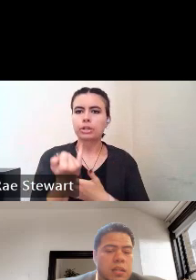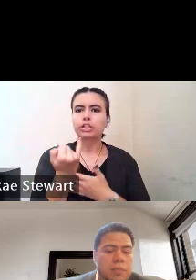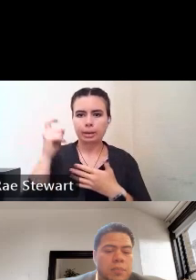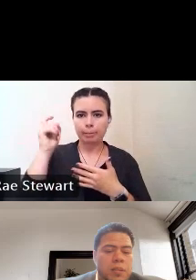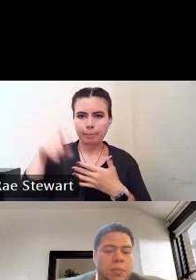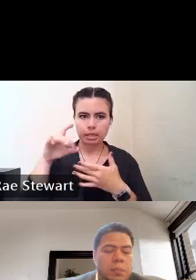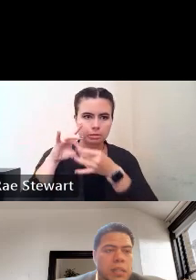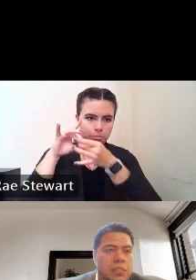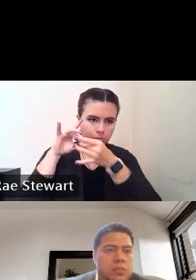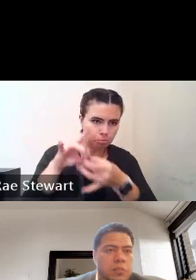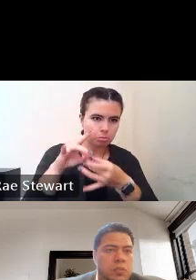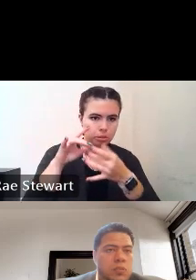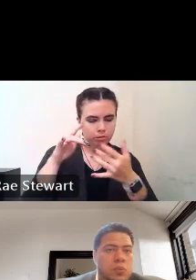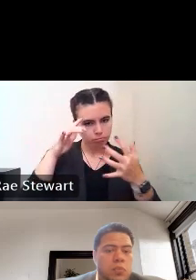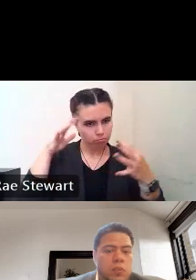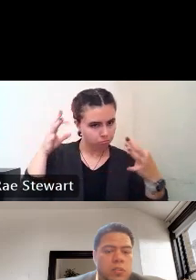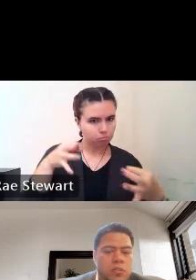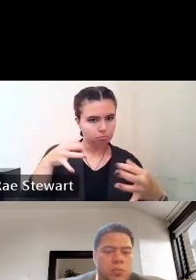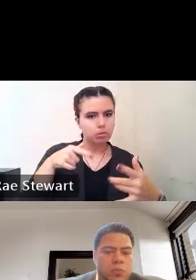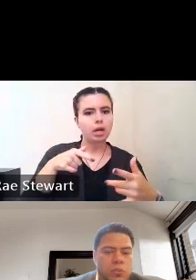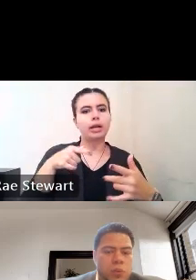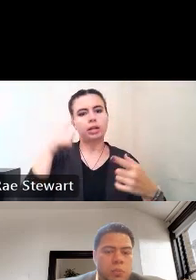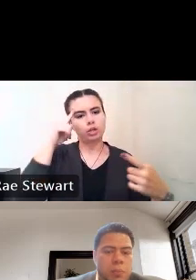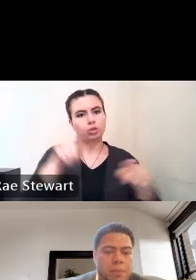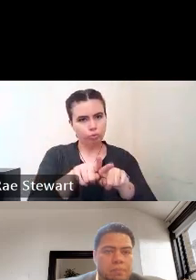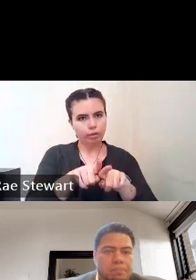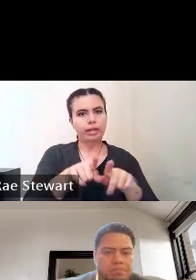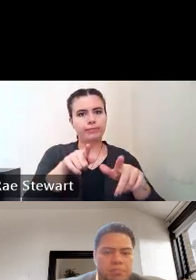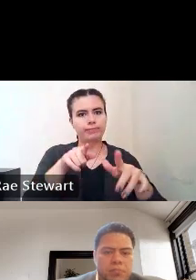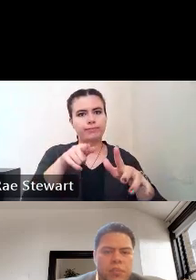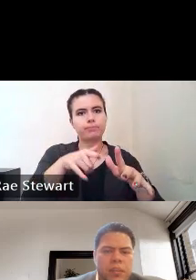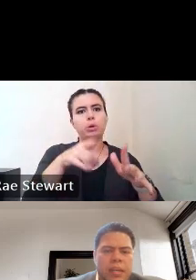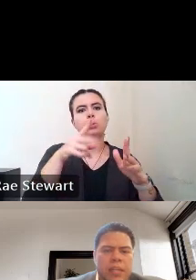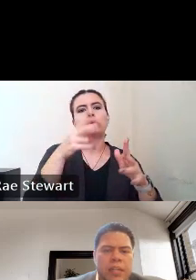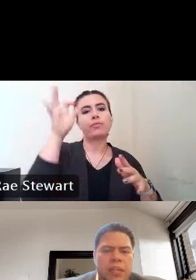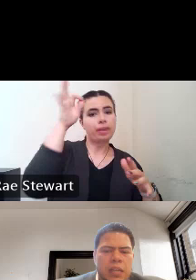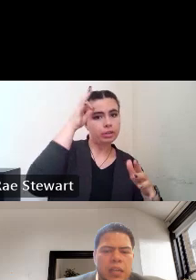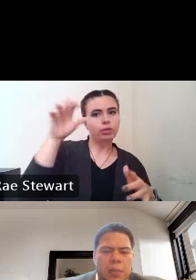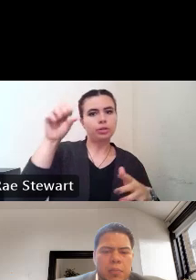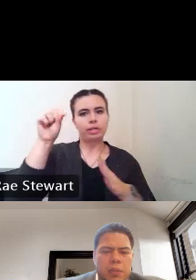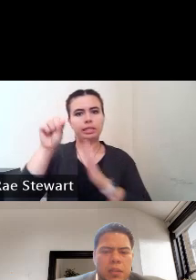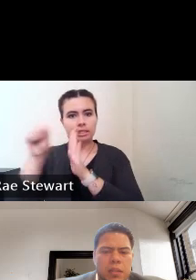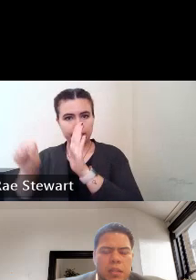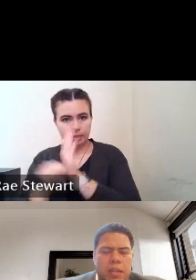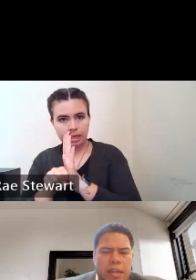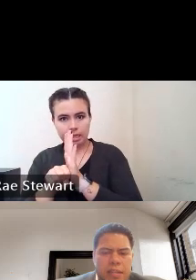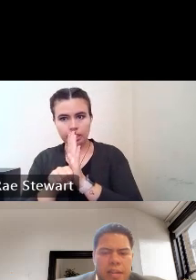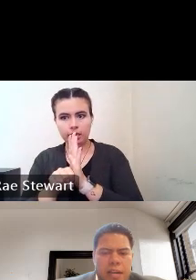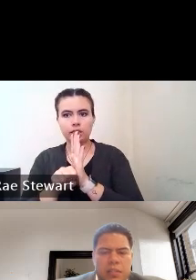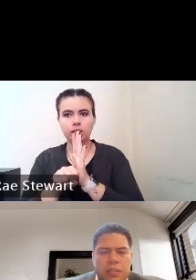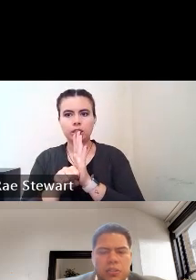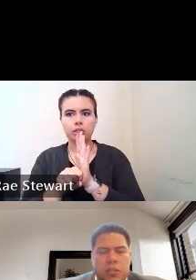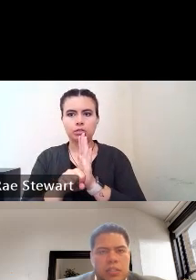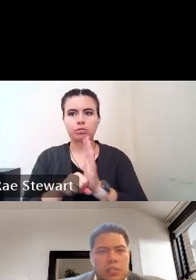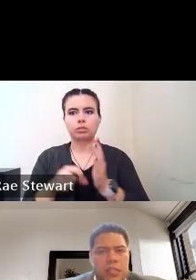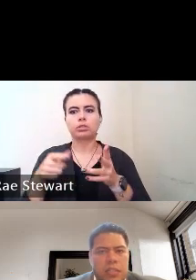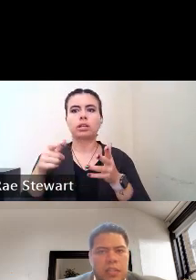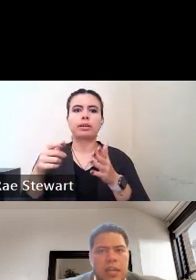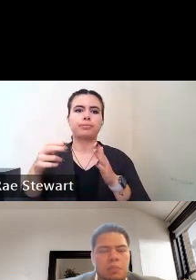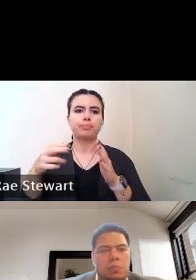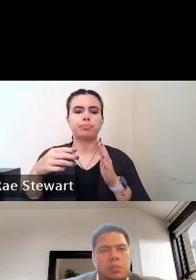state compliance frameworks in order for us to implement. And in that, you're